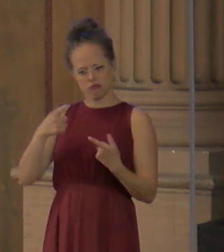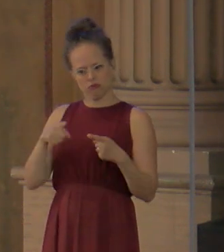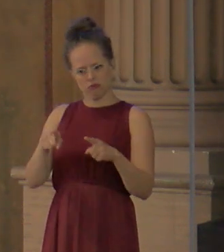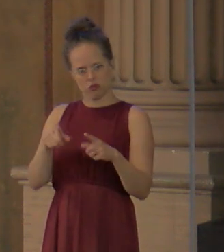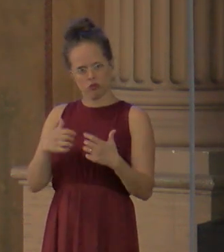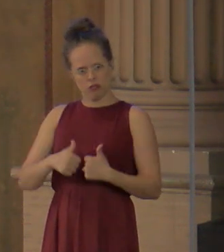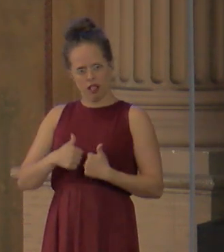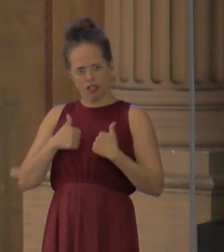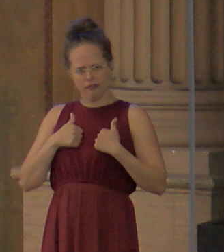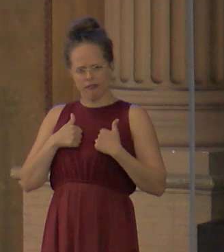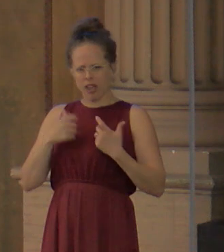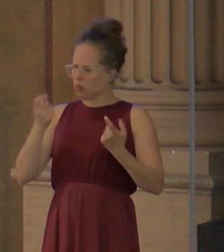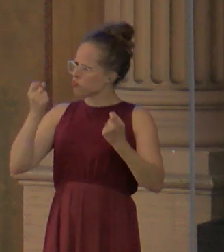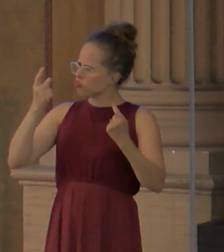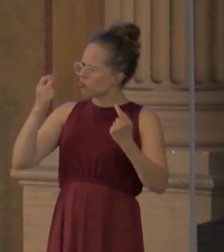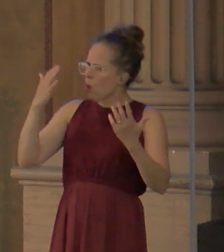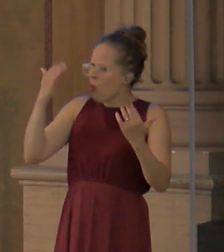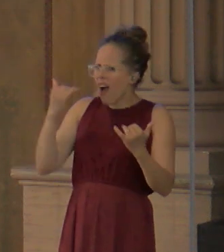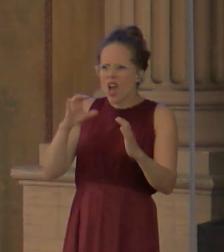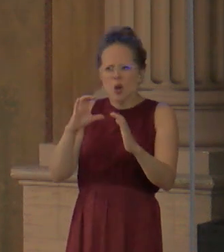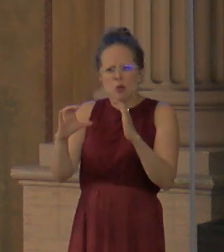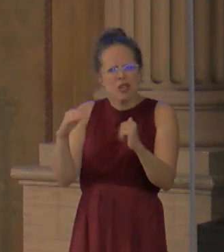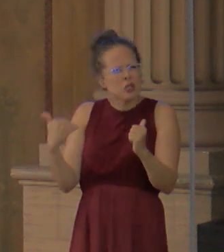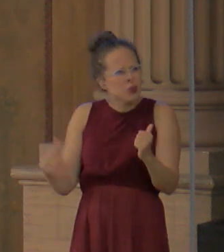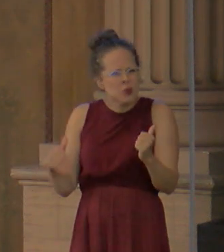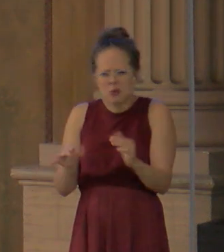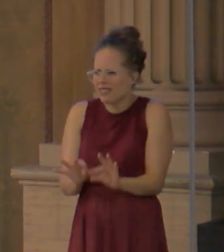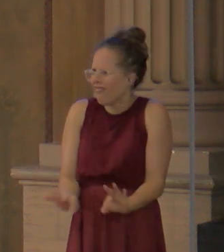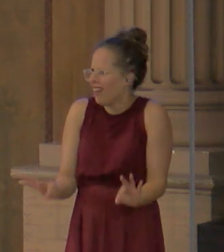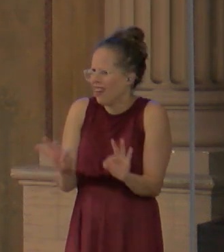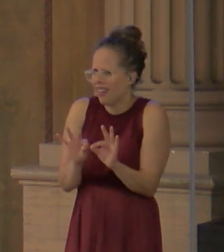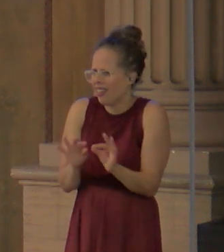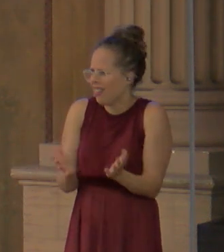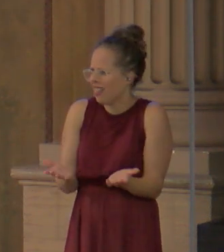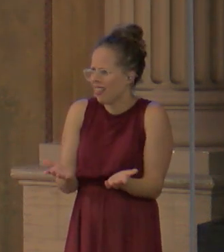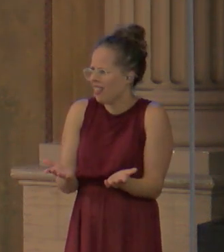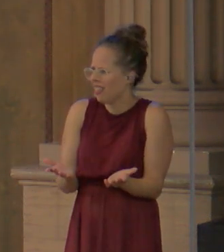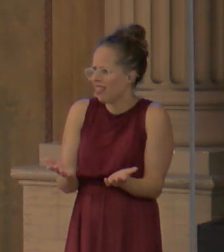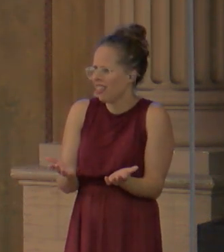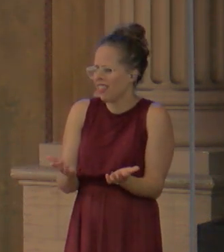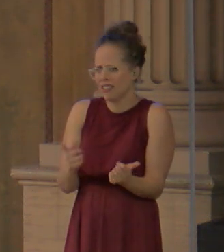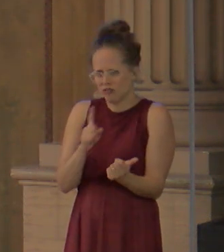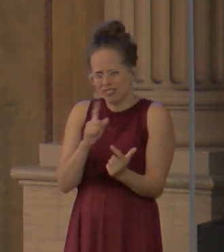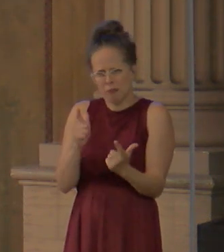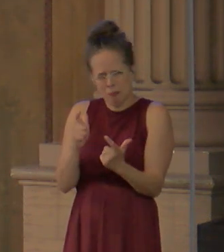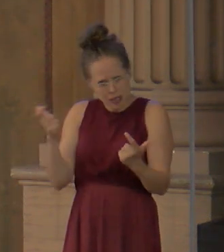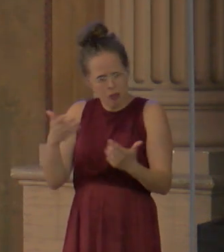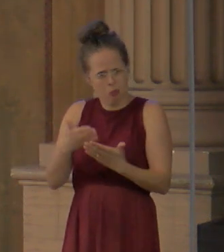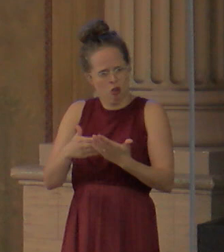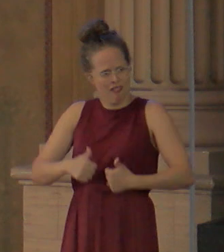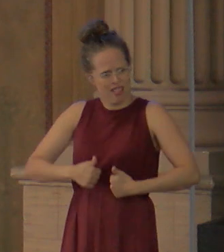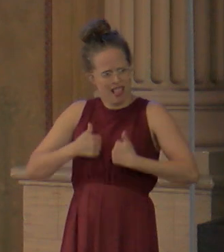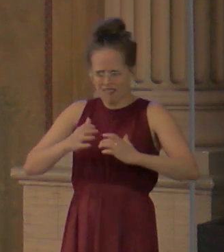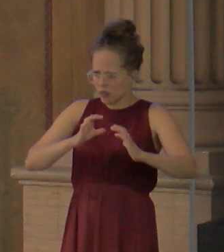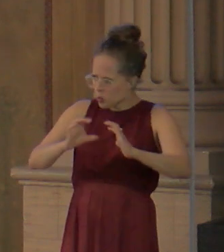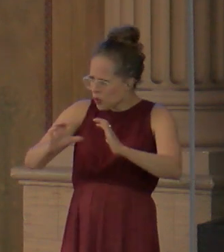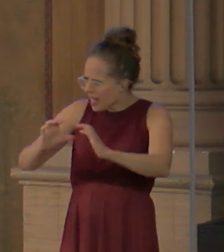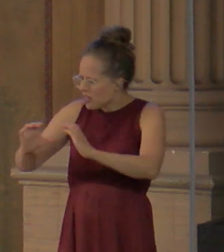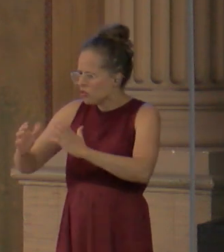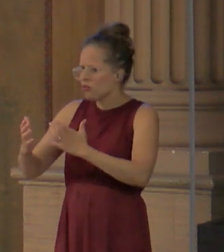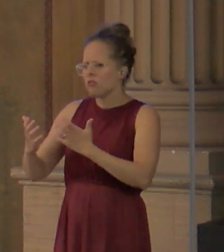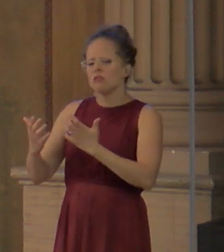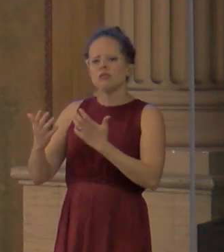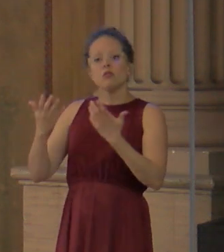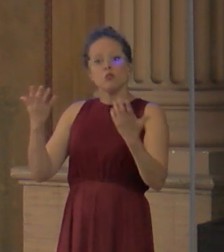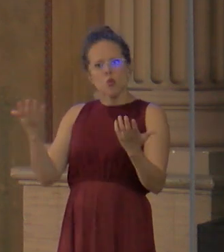mean, communication is just so vital in life. It's a major part of life. And coming to grips with